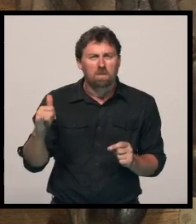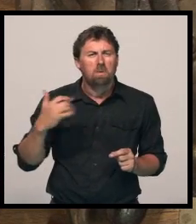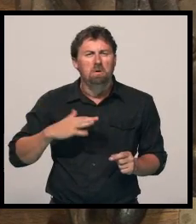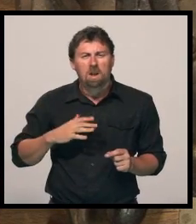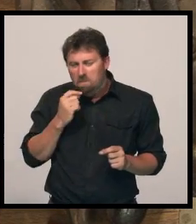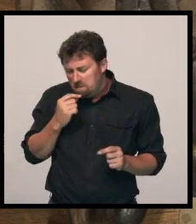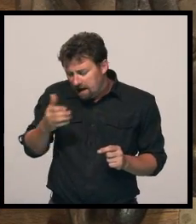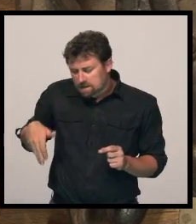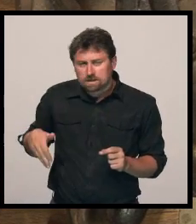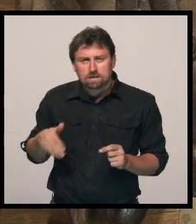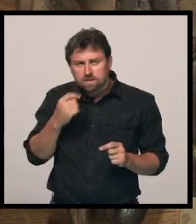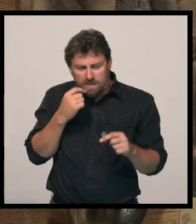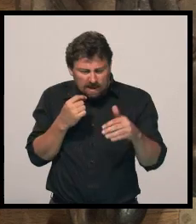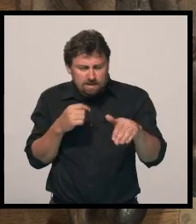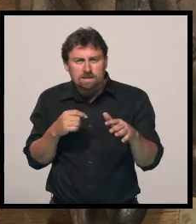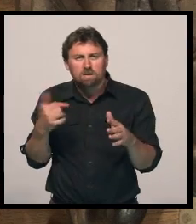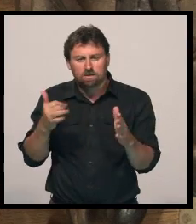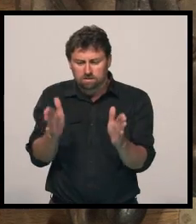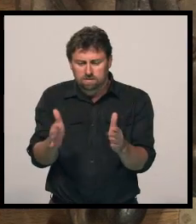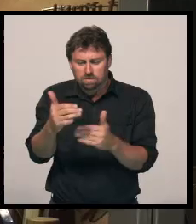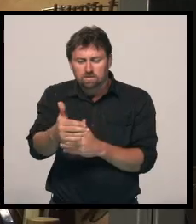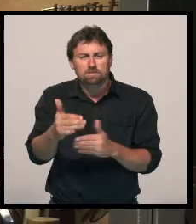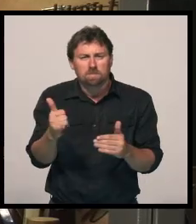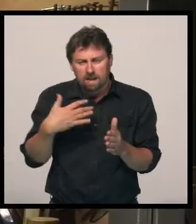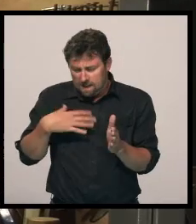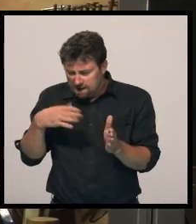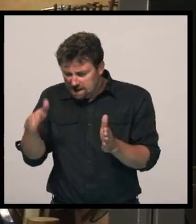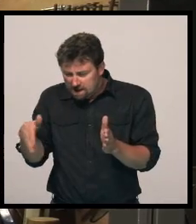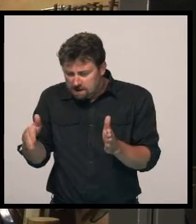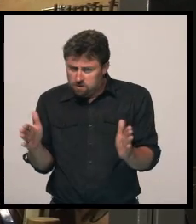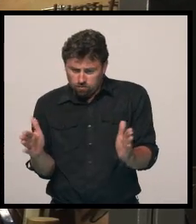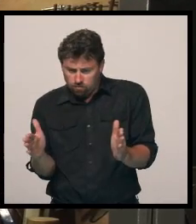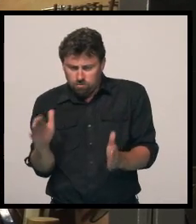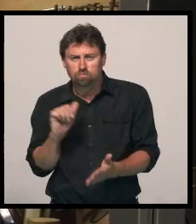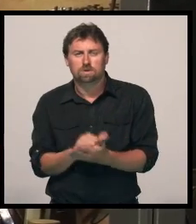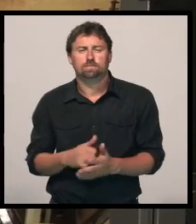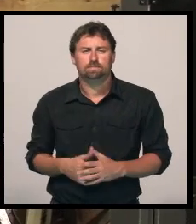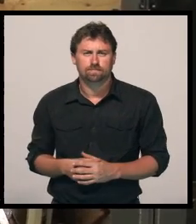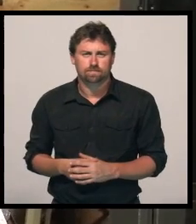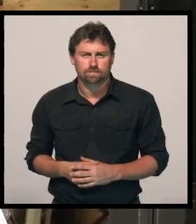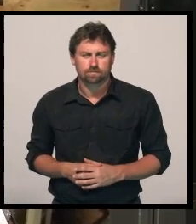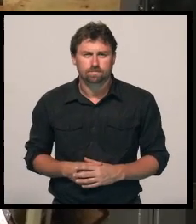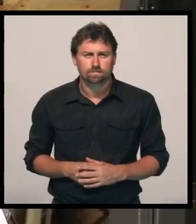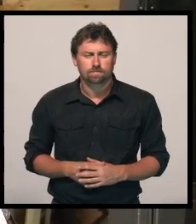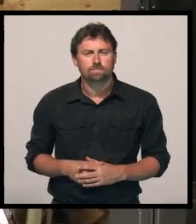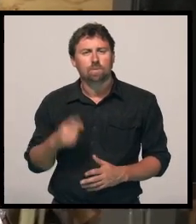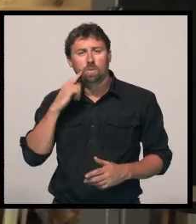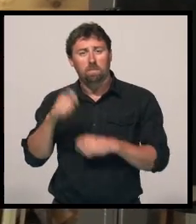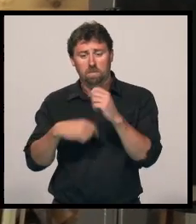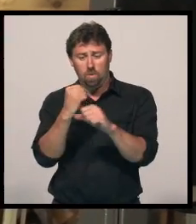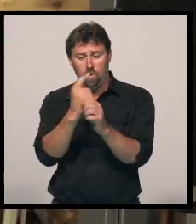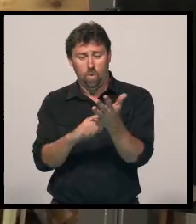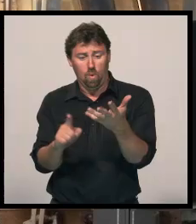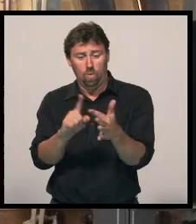bit of that side of the panel or this side. Now, an important thing when we're gluing a solid timber box together